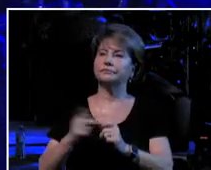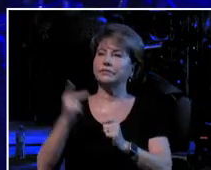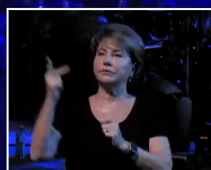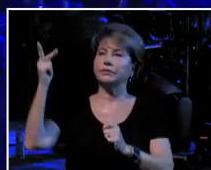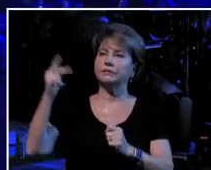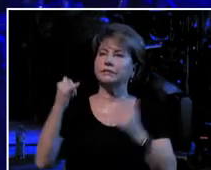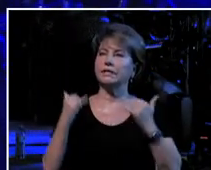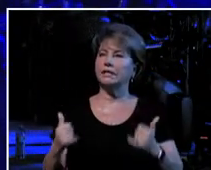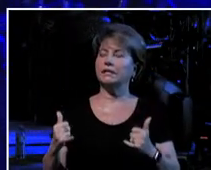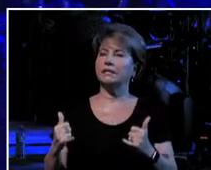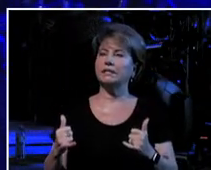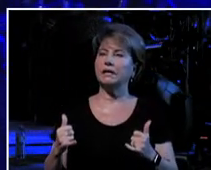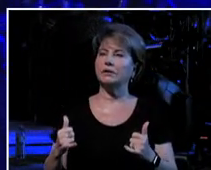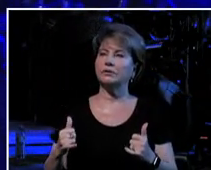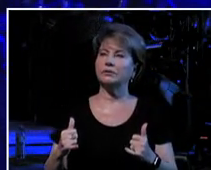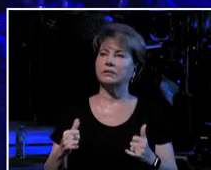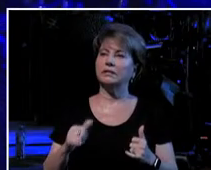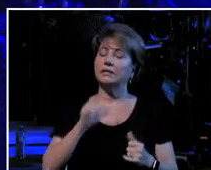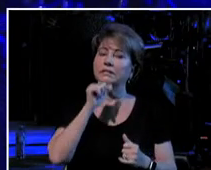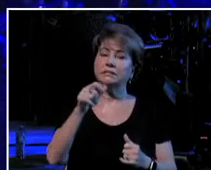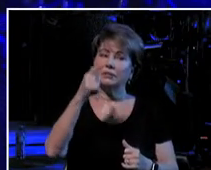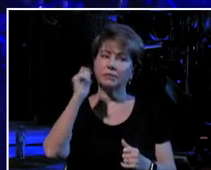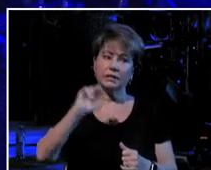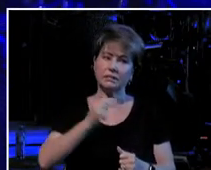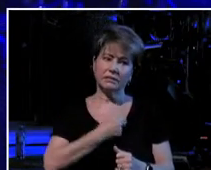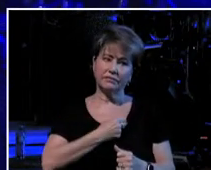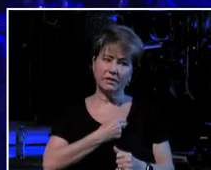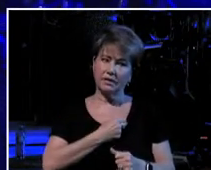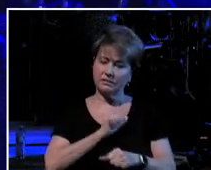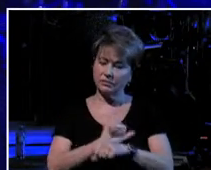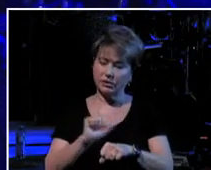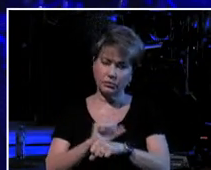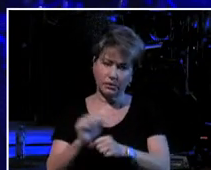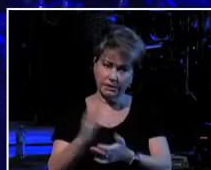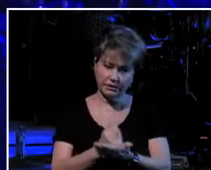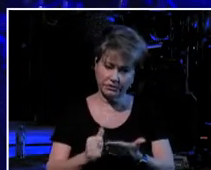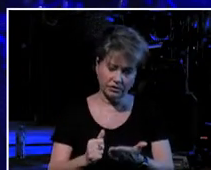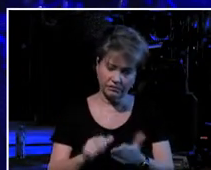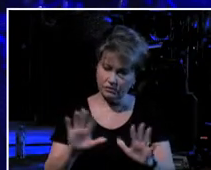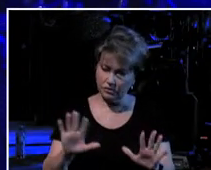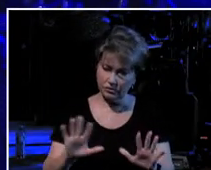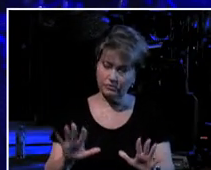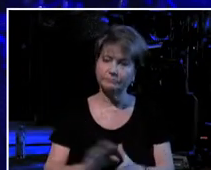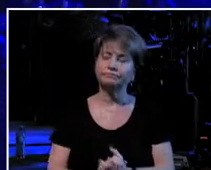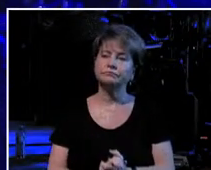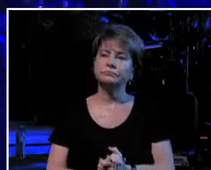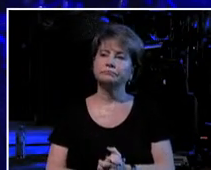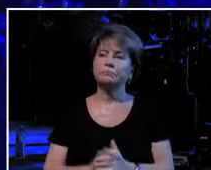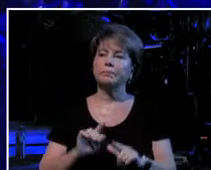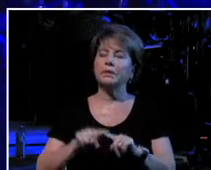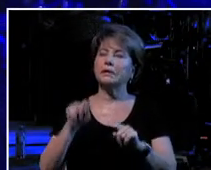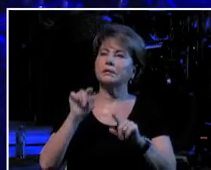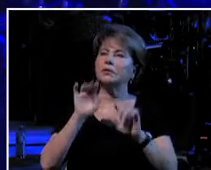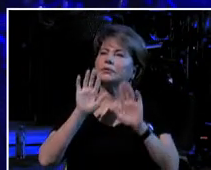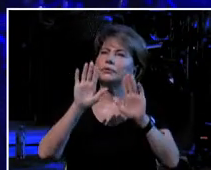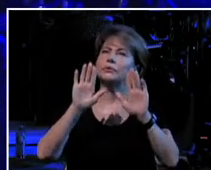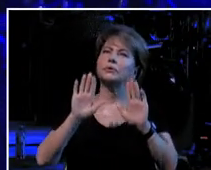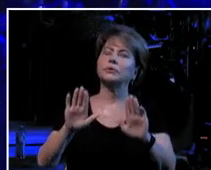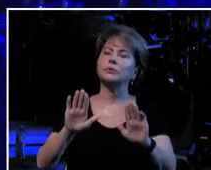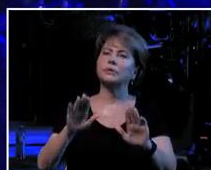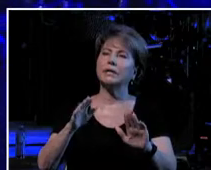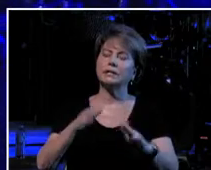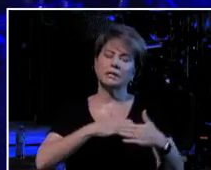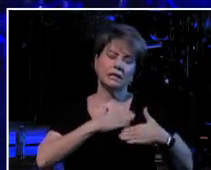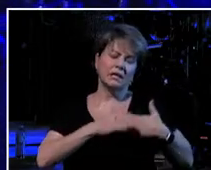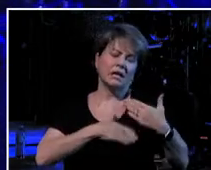of this rests on our own shoulders. Nothing that we've deserved or earned for ourselves, but by your goodness and your kindness toward us and